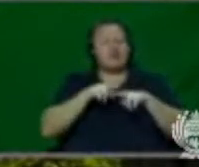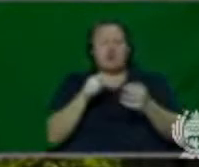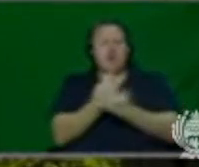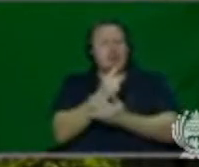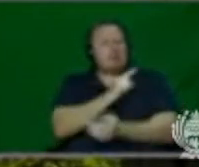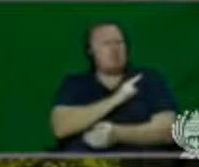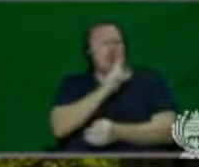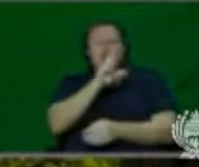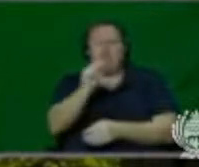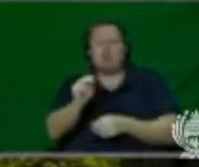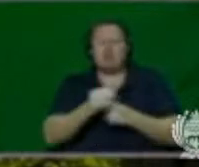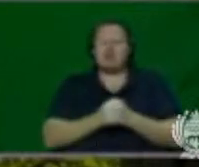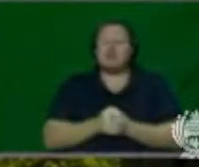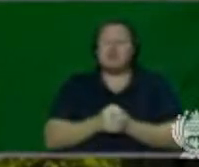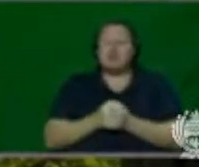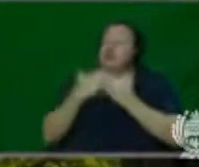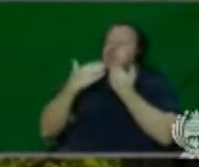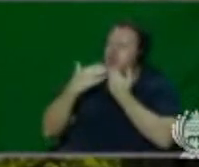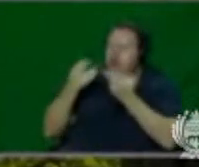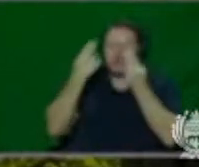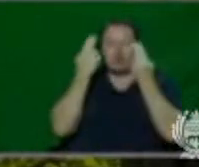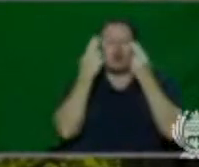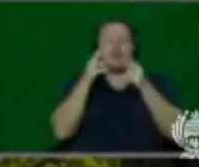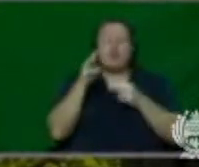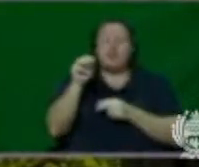Thank you, Honorable Mauta.